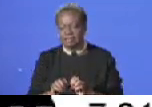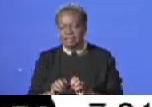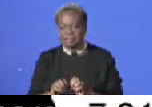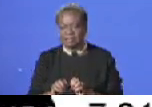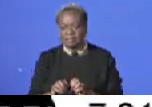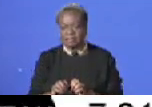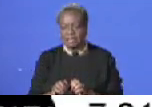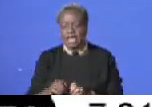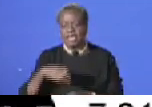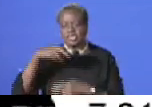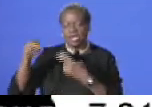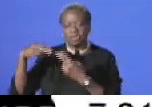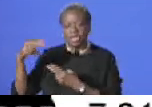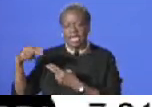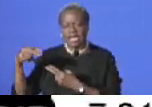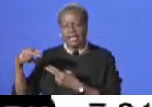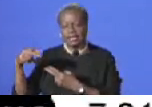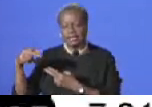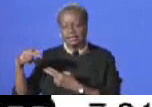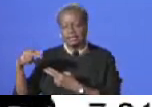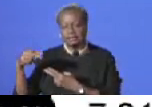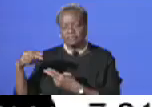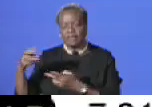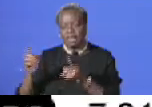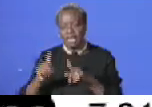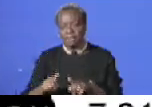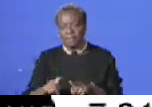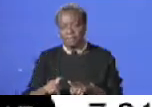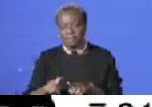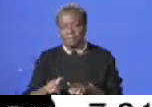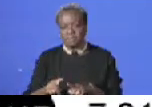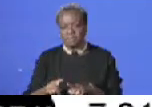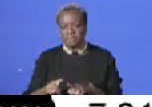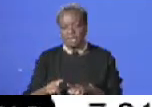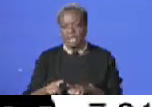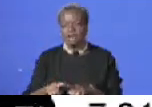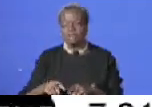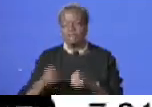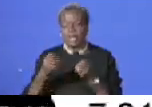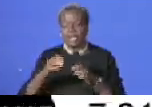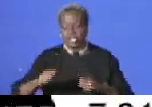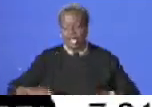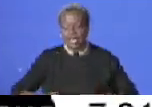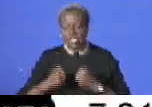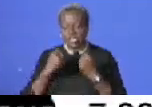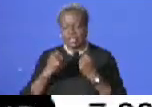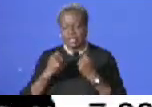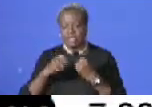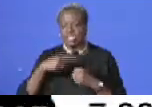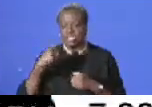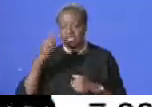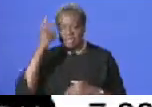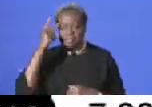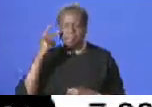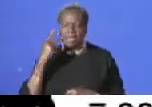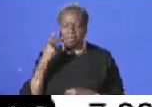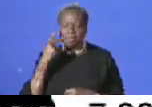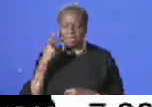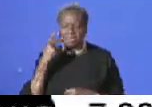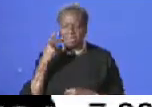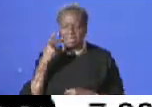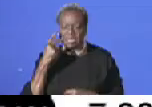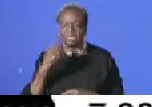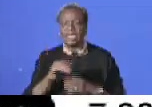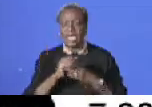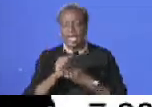region, as hurricanes, as they occur, pose various challenges. Additionally, she says parents are important in guiding